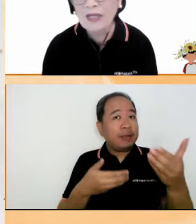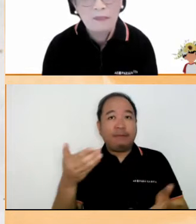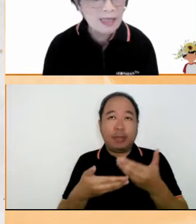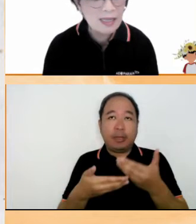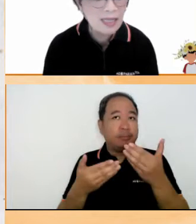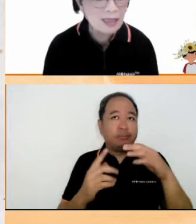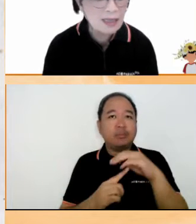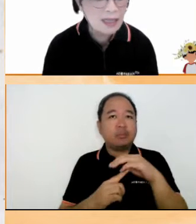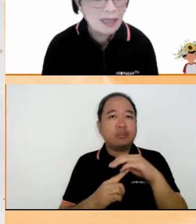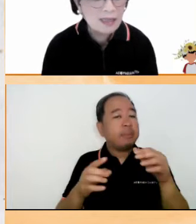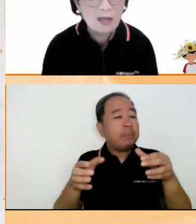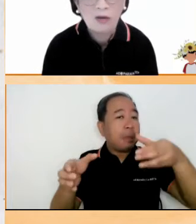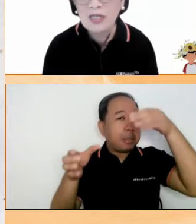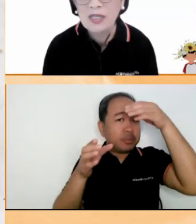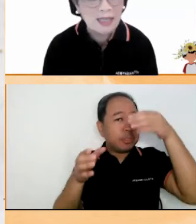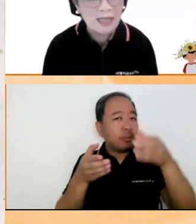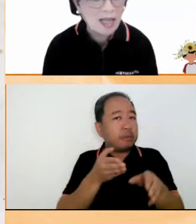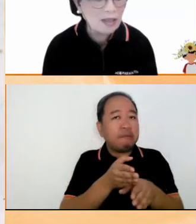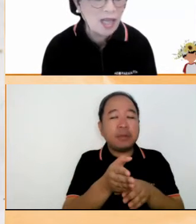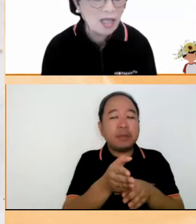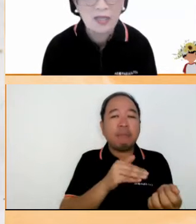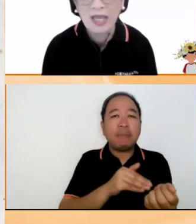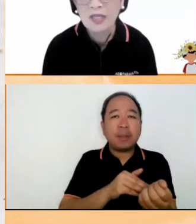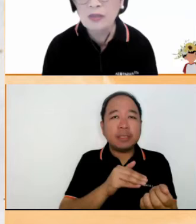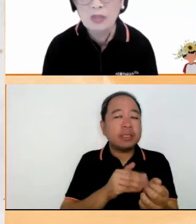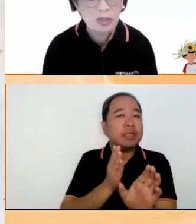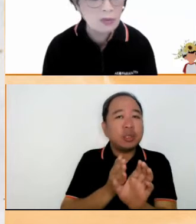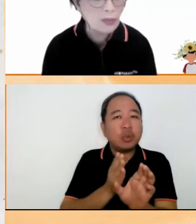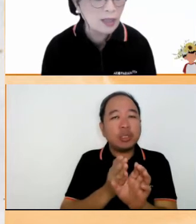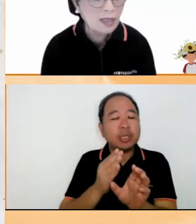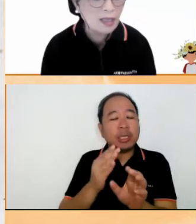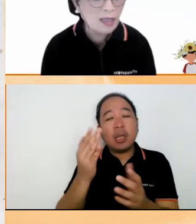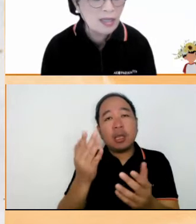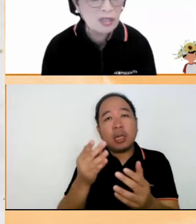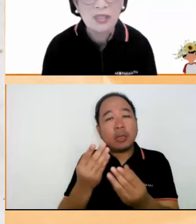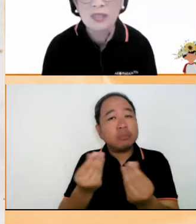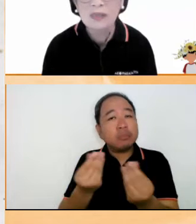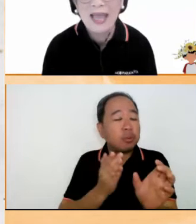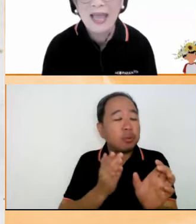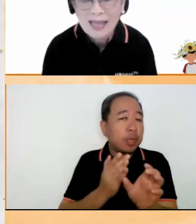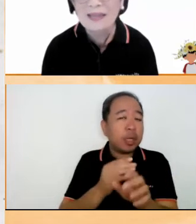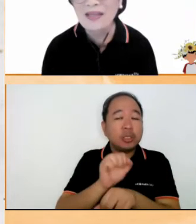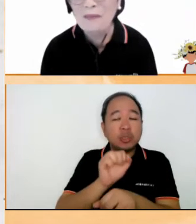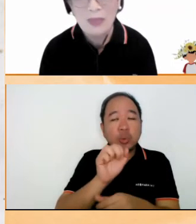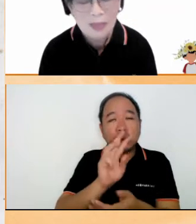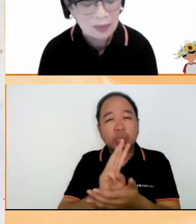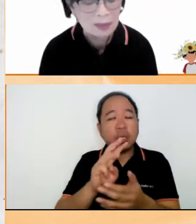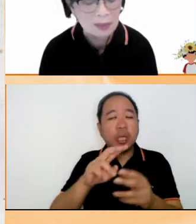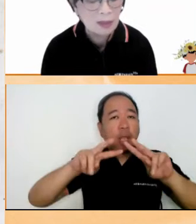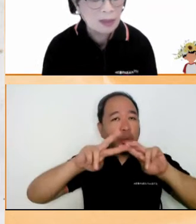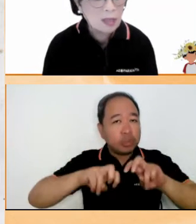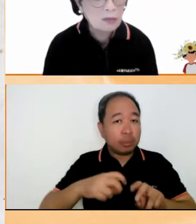of medicine, psychology, psychiatry, education, social work, research, and young